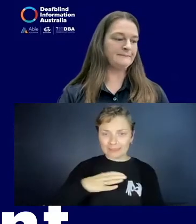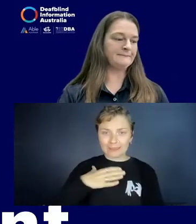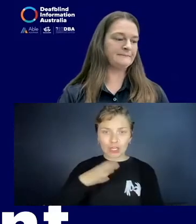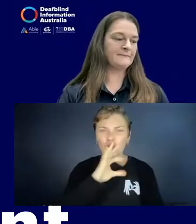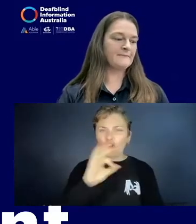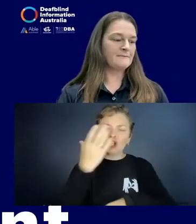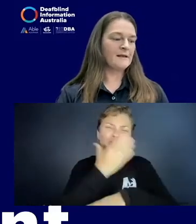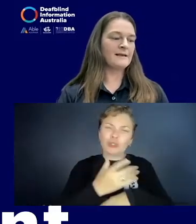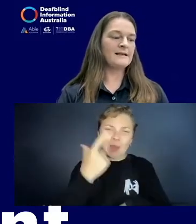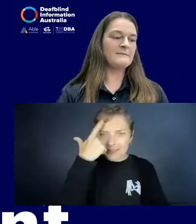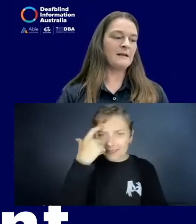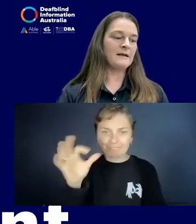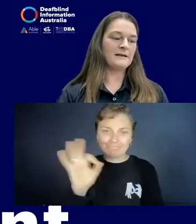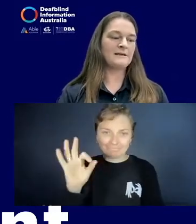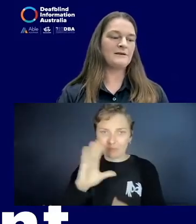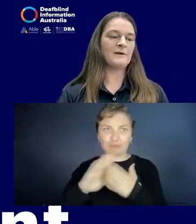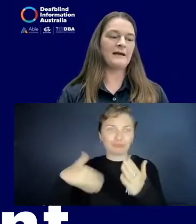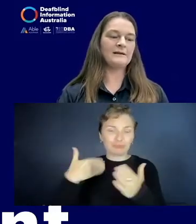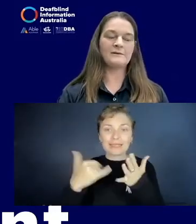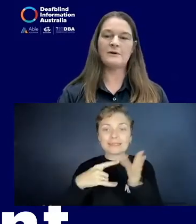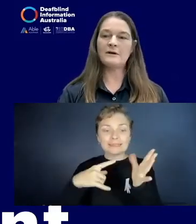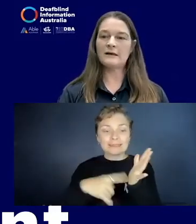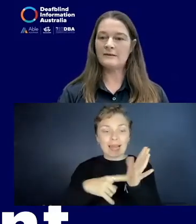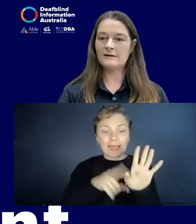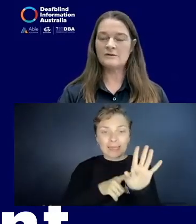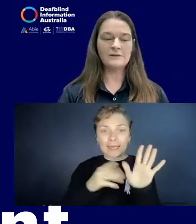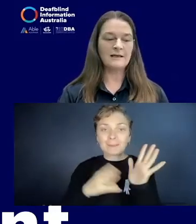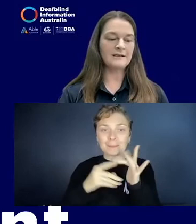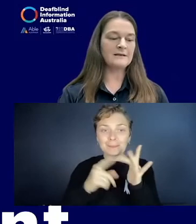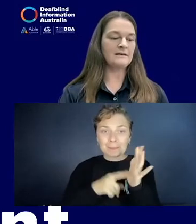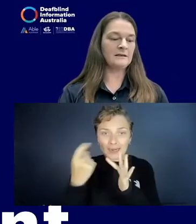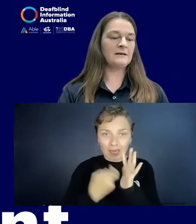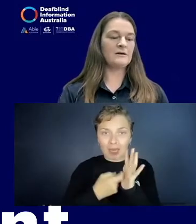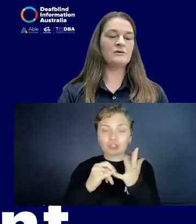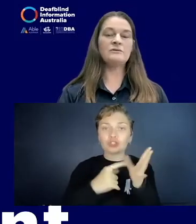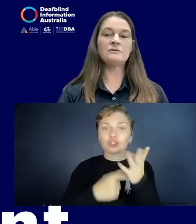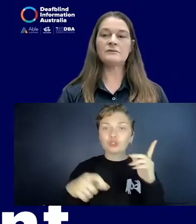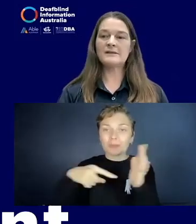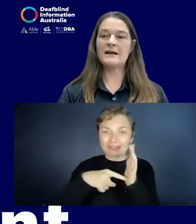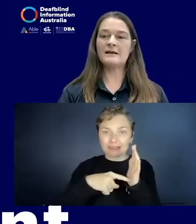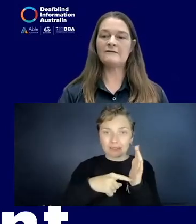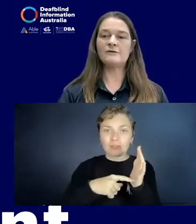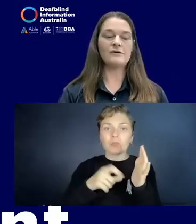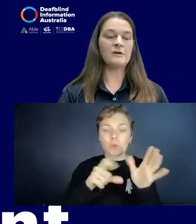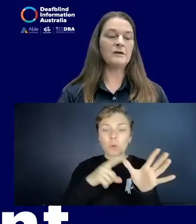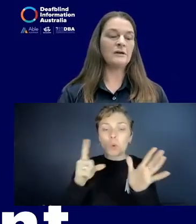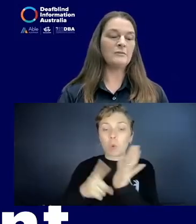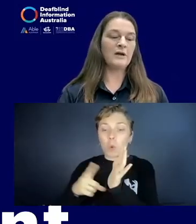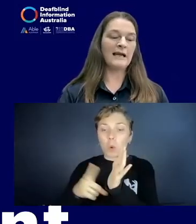one. Sally Miller and Stuart Aiken's work at the Call Centre, CALL standing